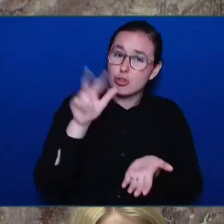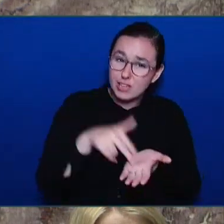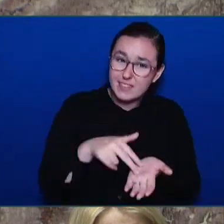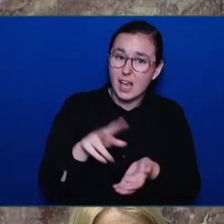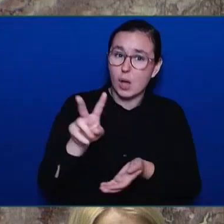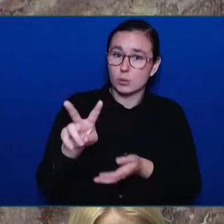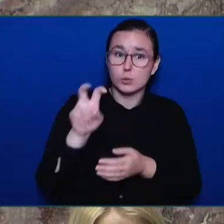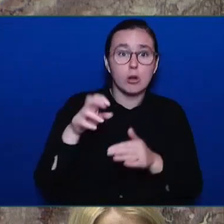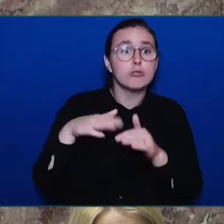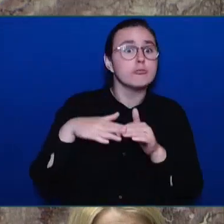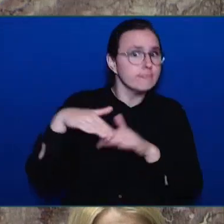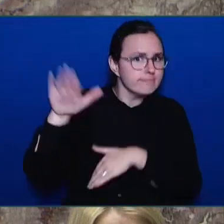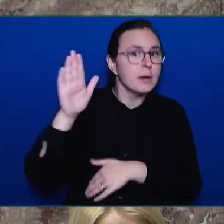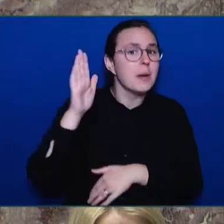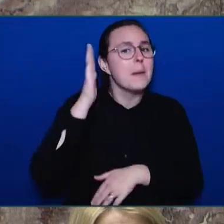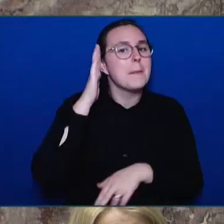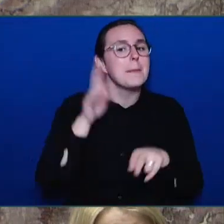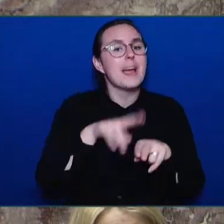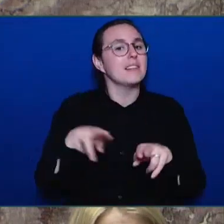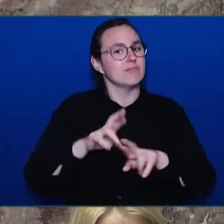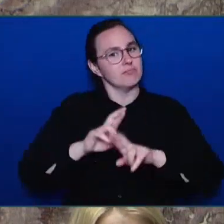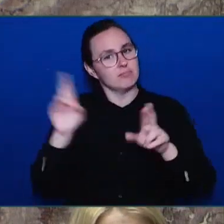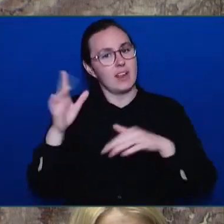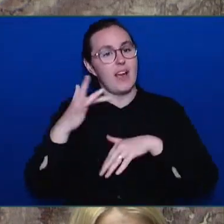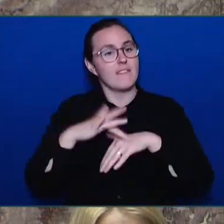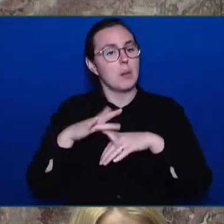We invested $500 million